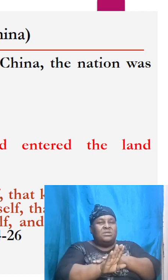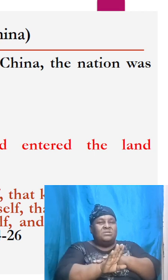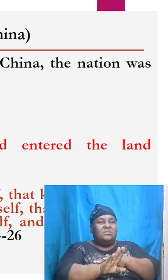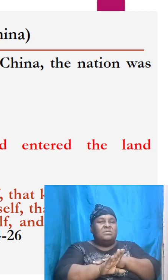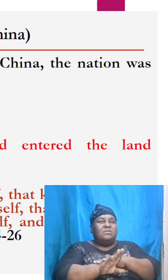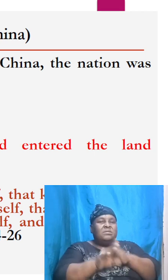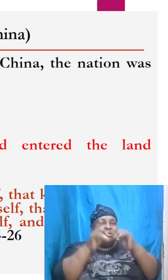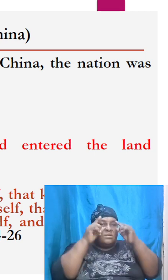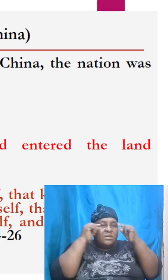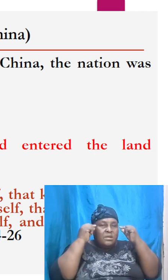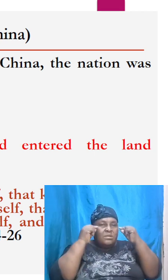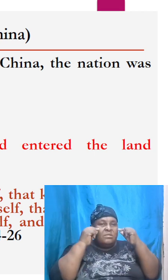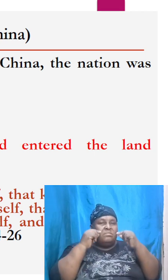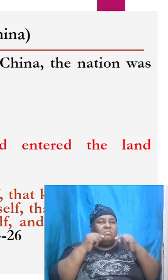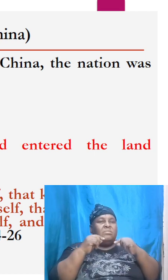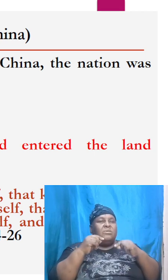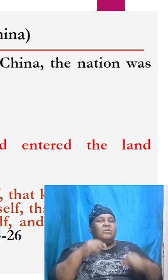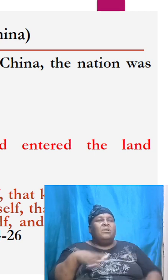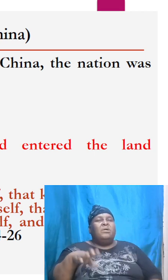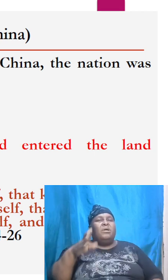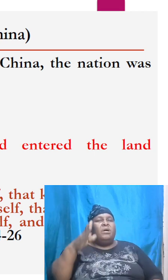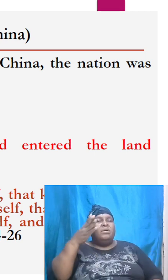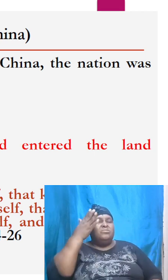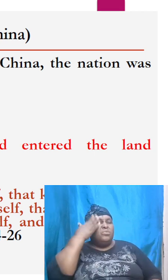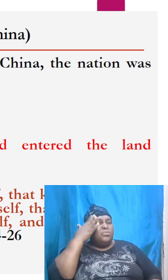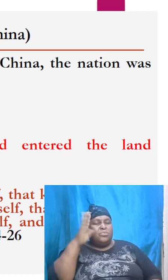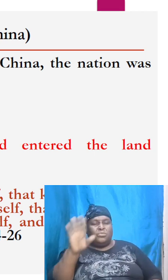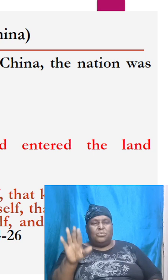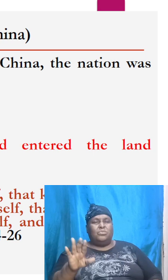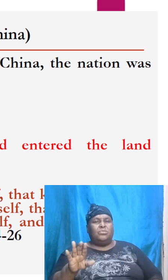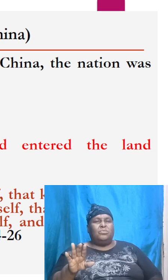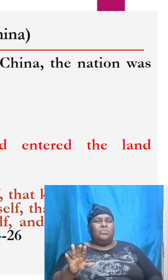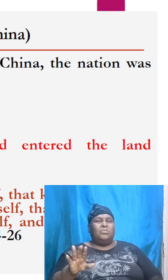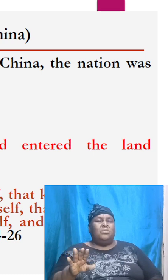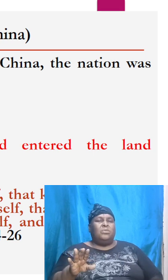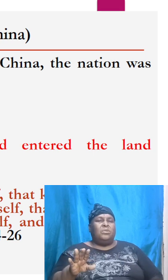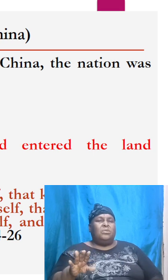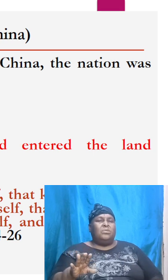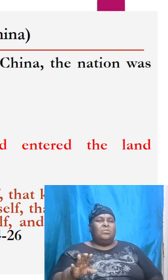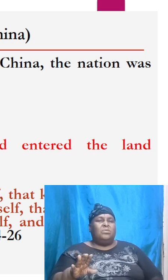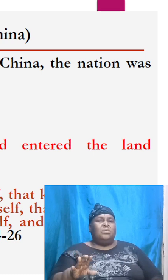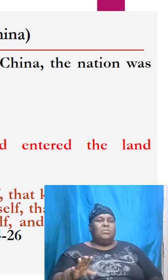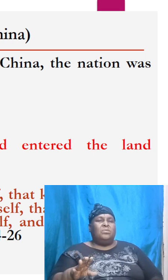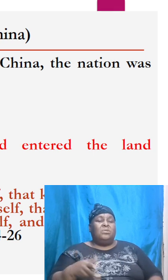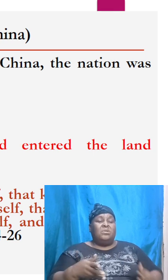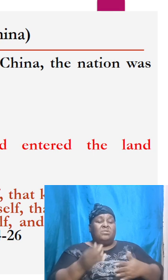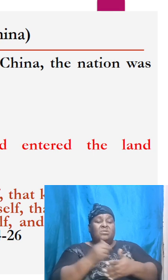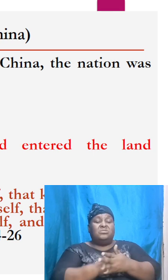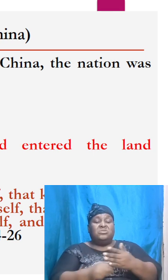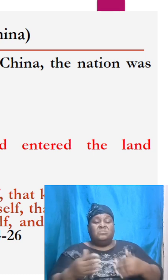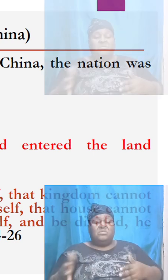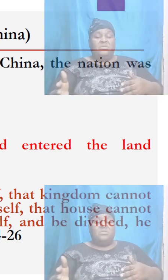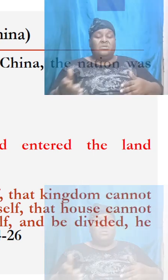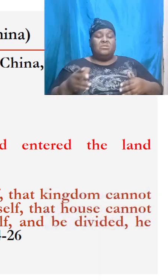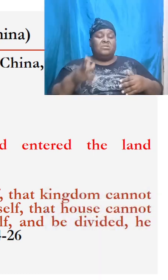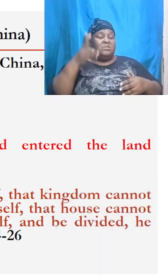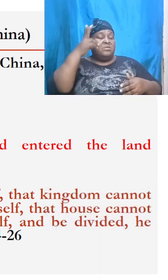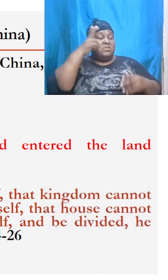China undetected. Brethren, can I tell you something? There are some things that the enemy will never be